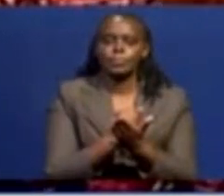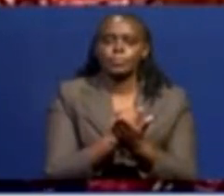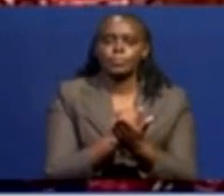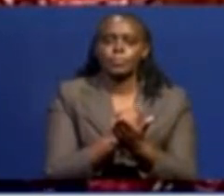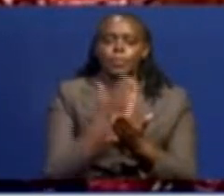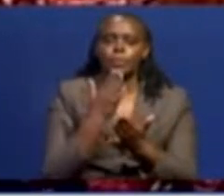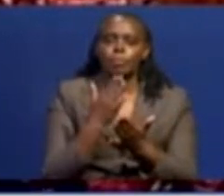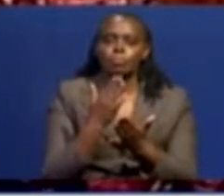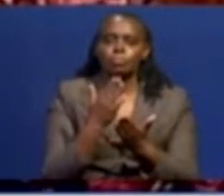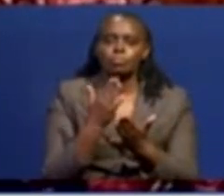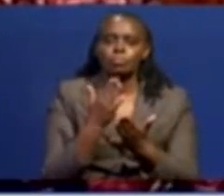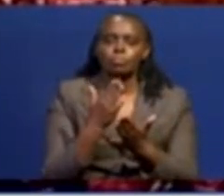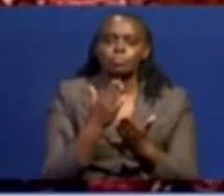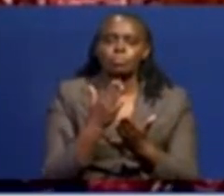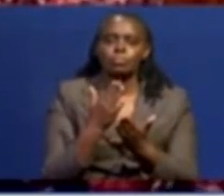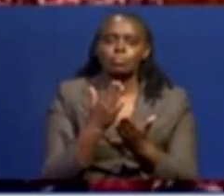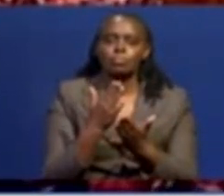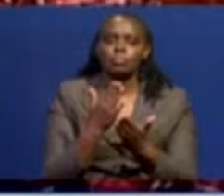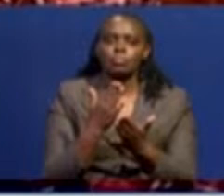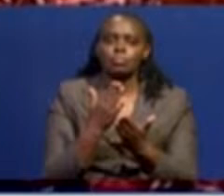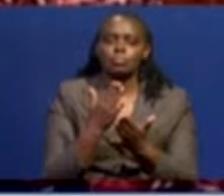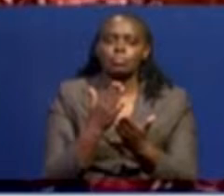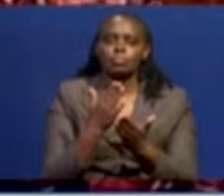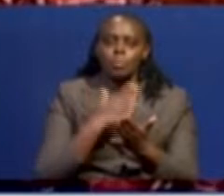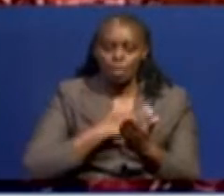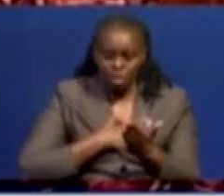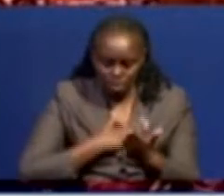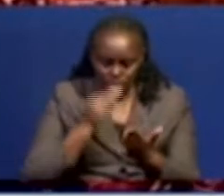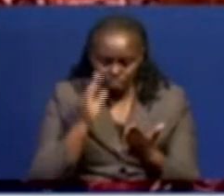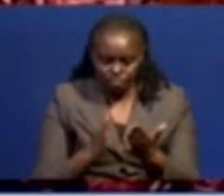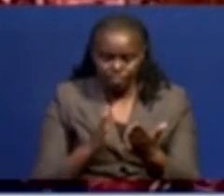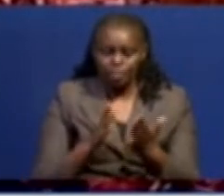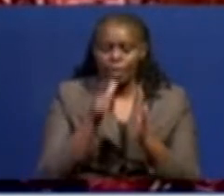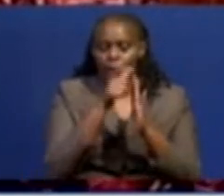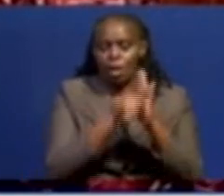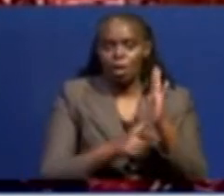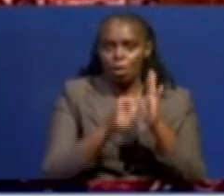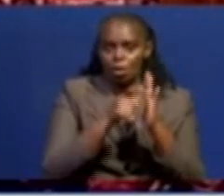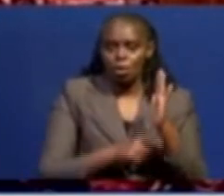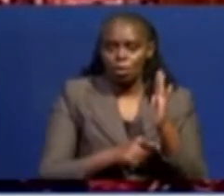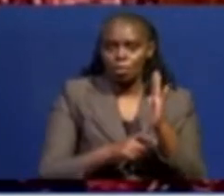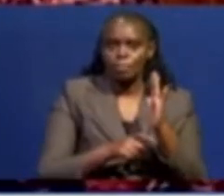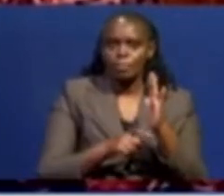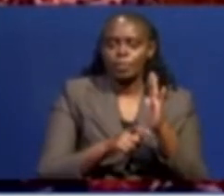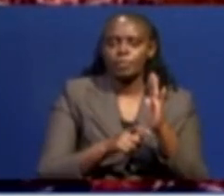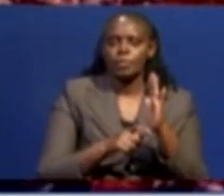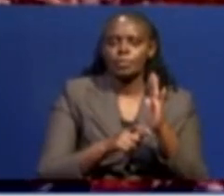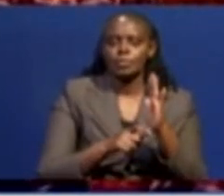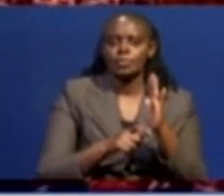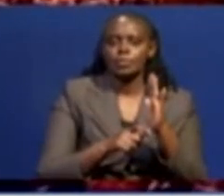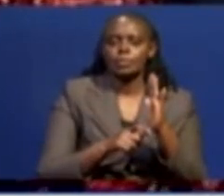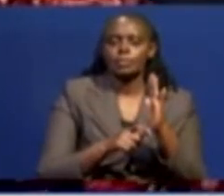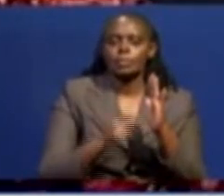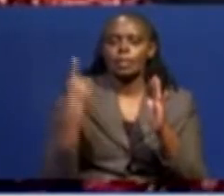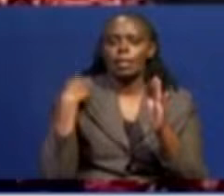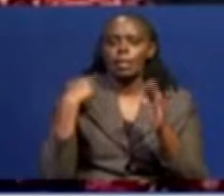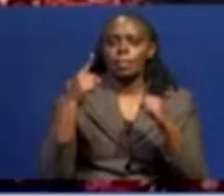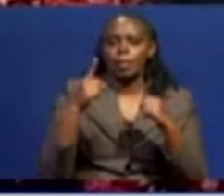and honorable members, I would want to take you to the column on serial numbers.